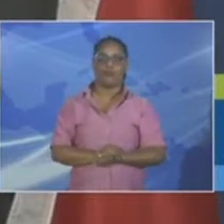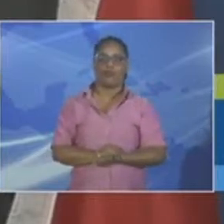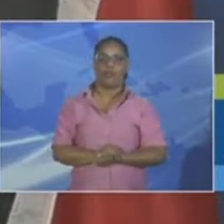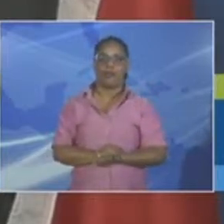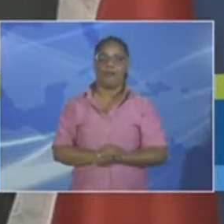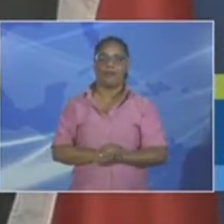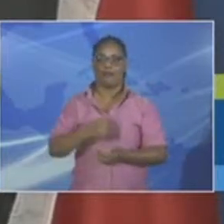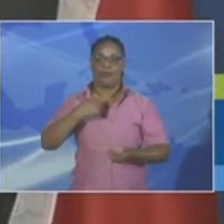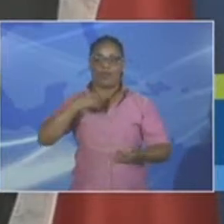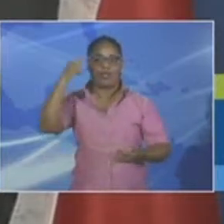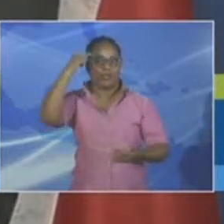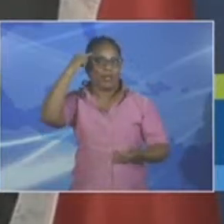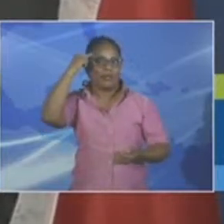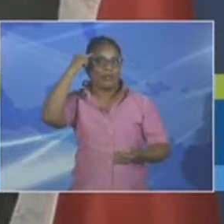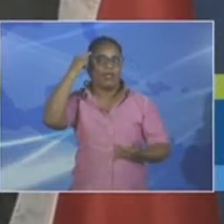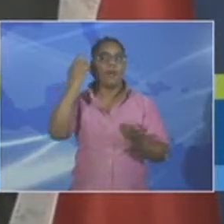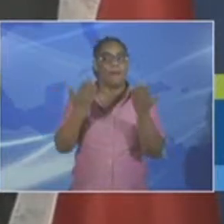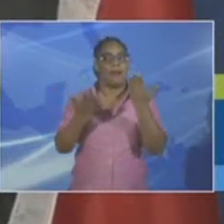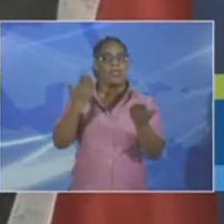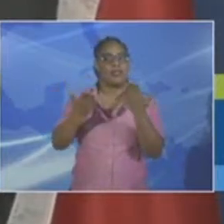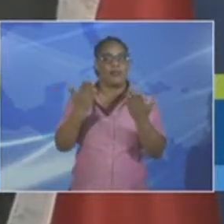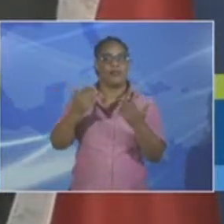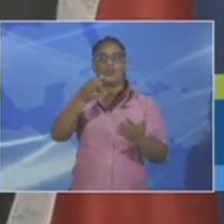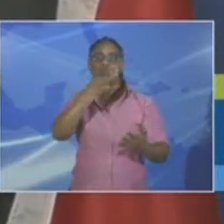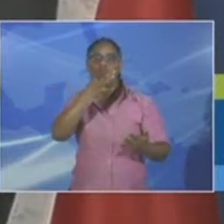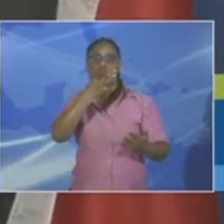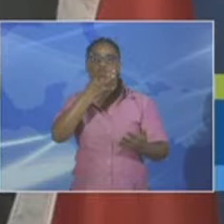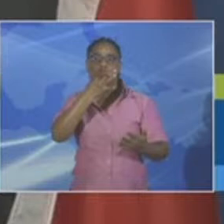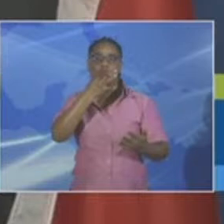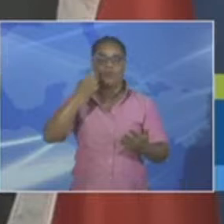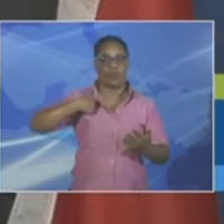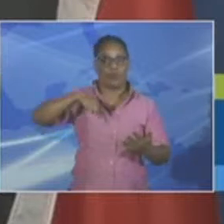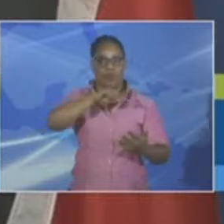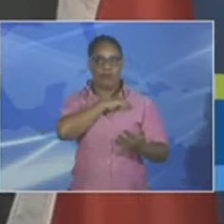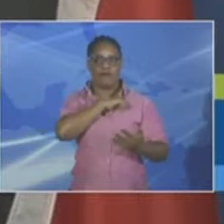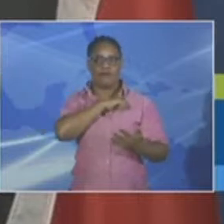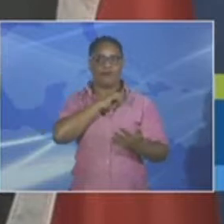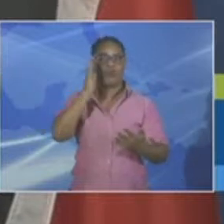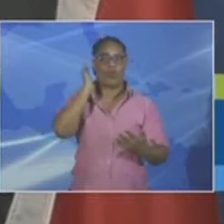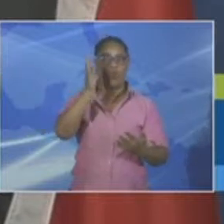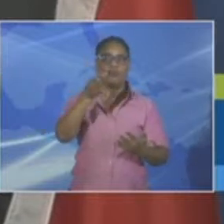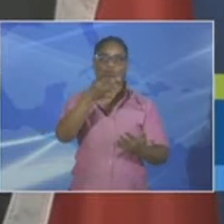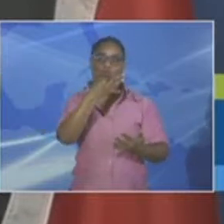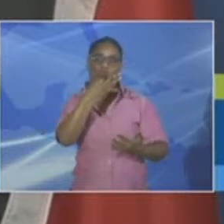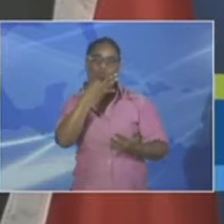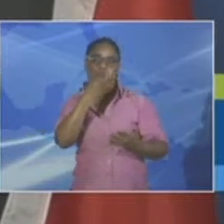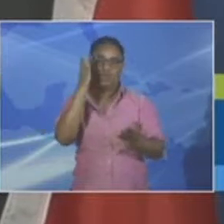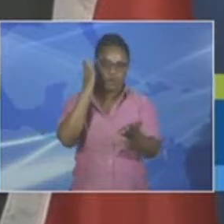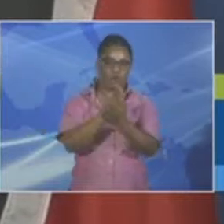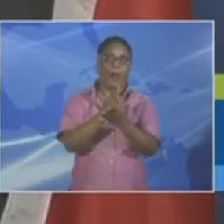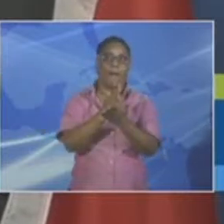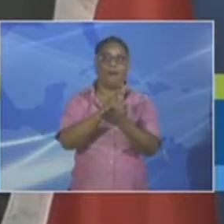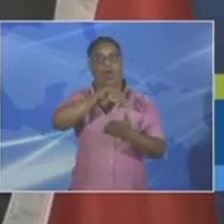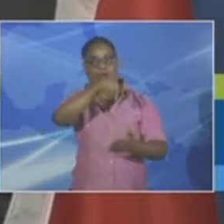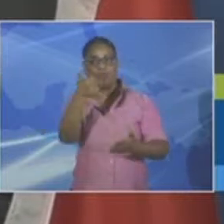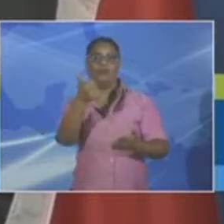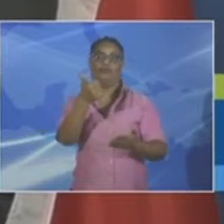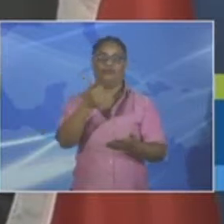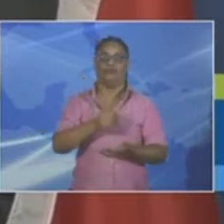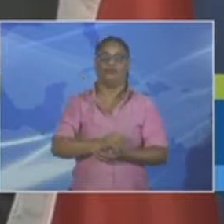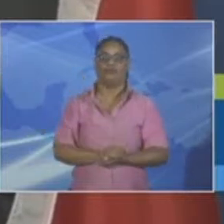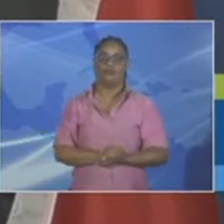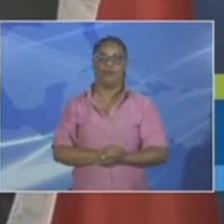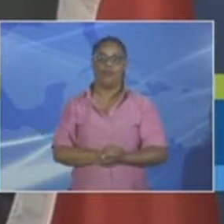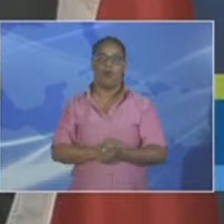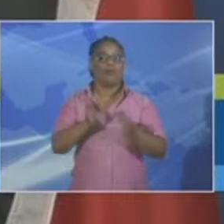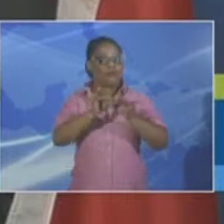anticipate that very soon we would be able to lift this as well. Most importantly, when we were in